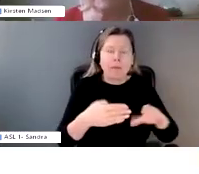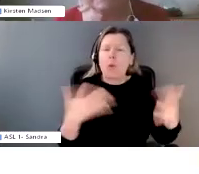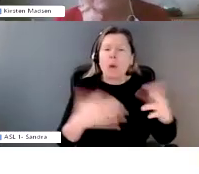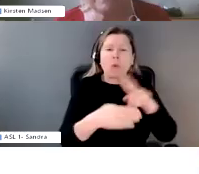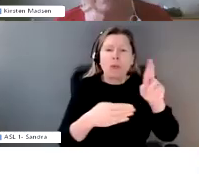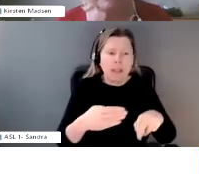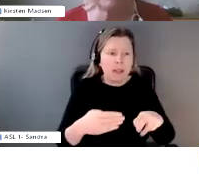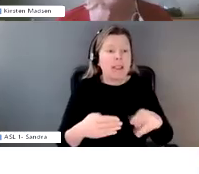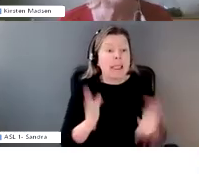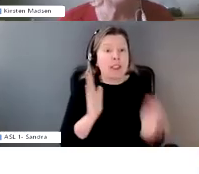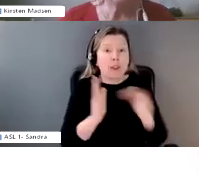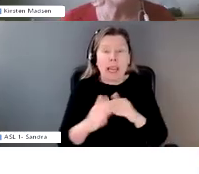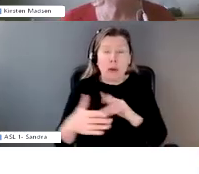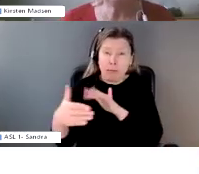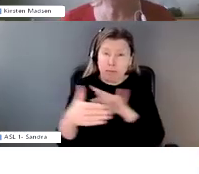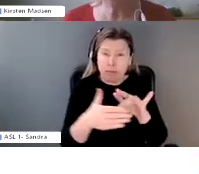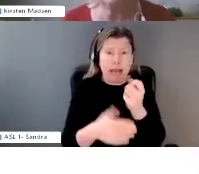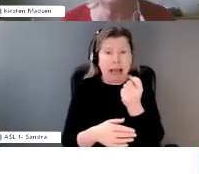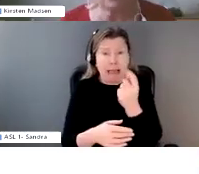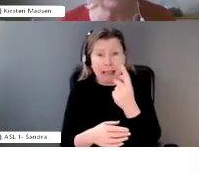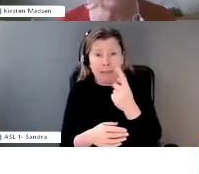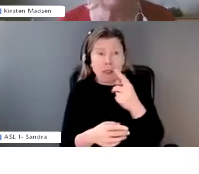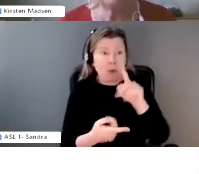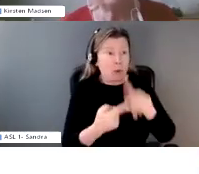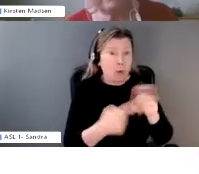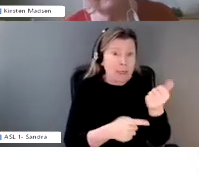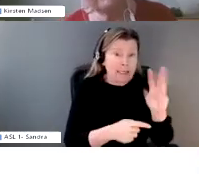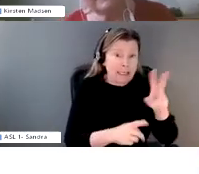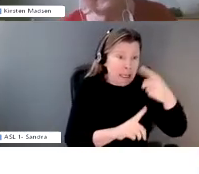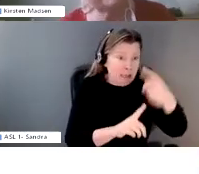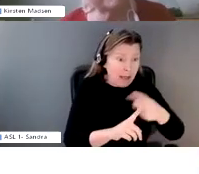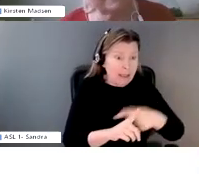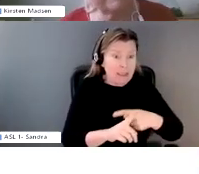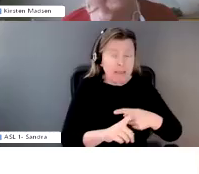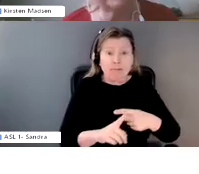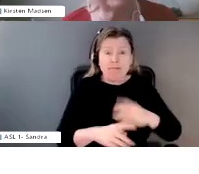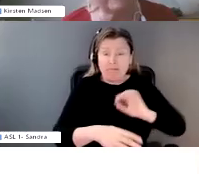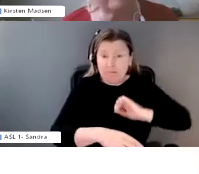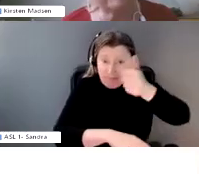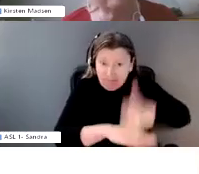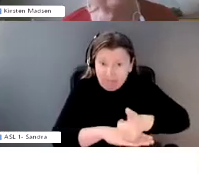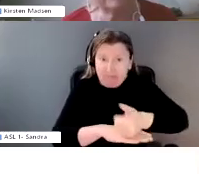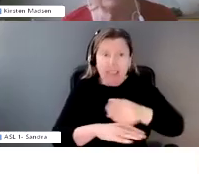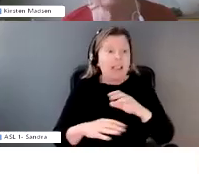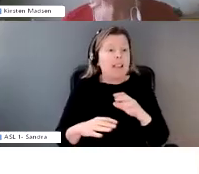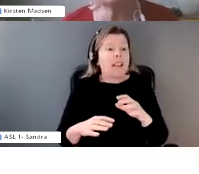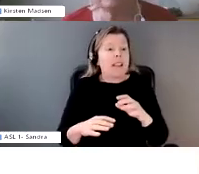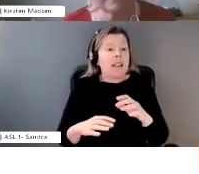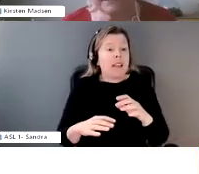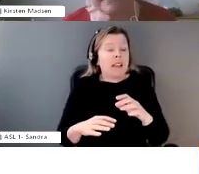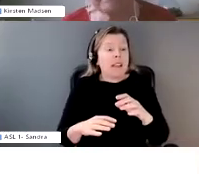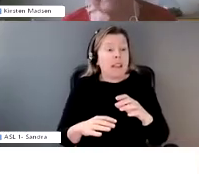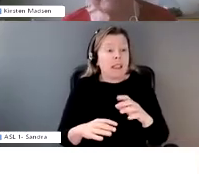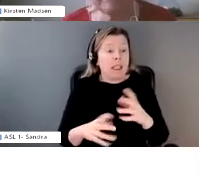to 16 months, and did it work? Well, the survey itself was